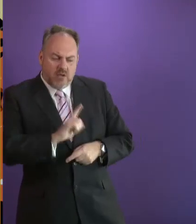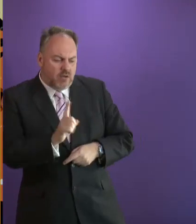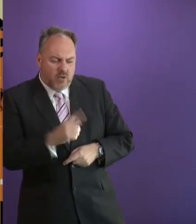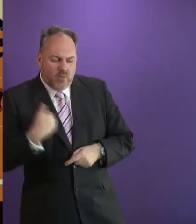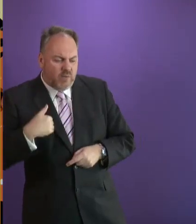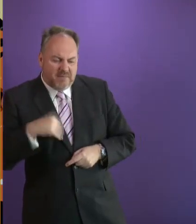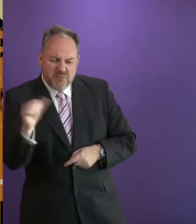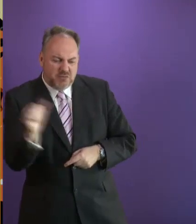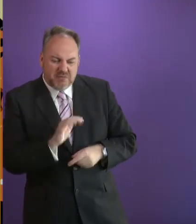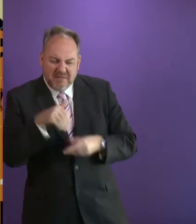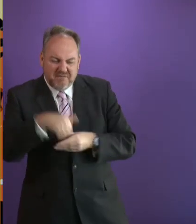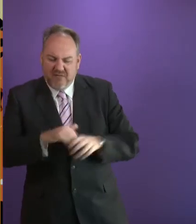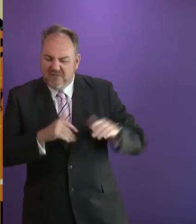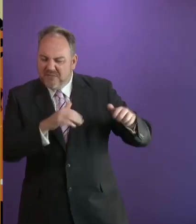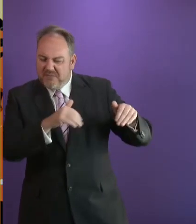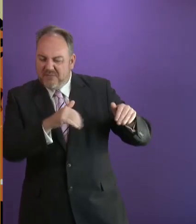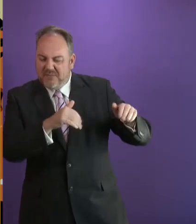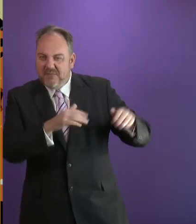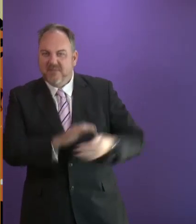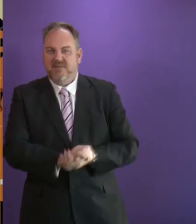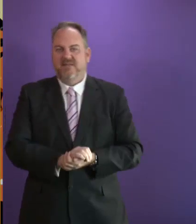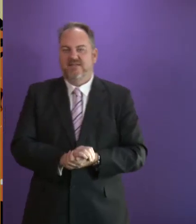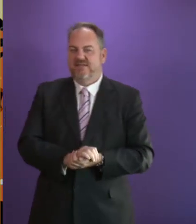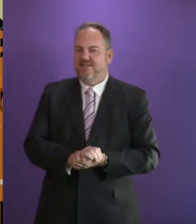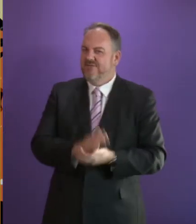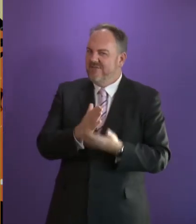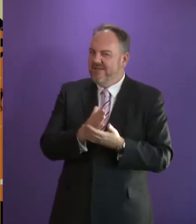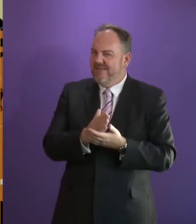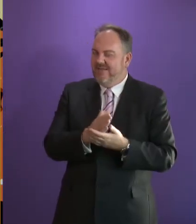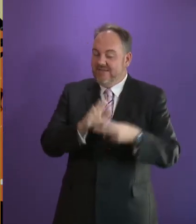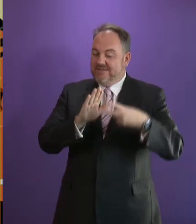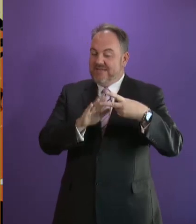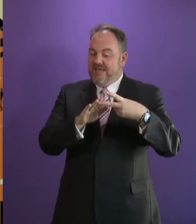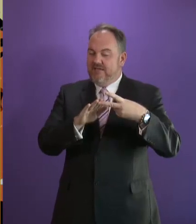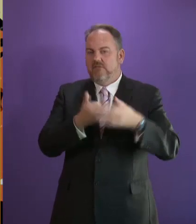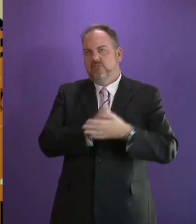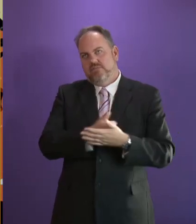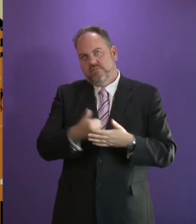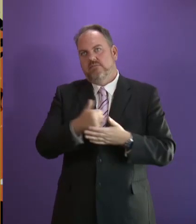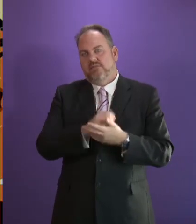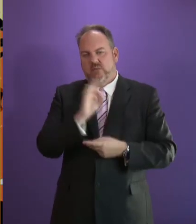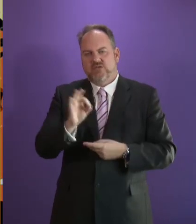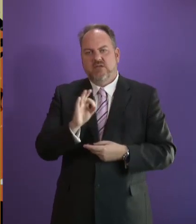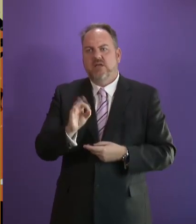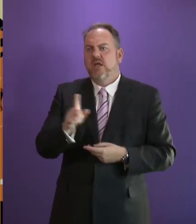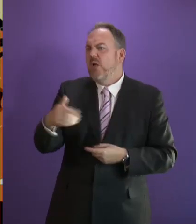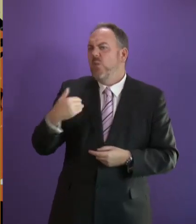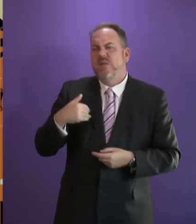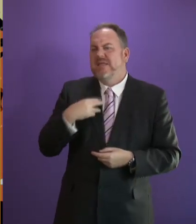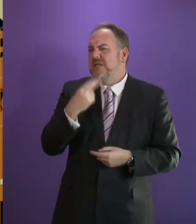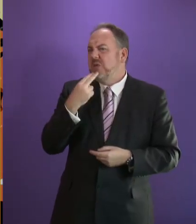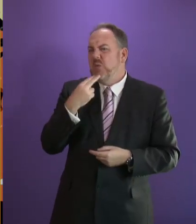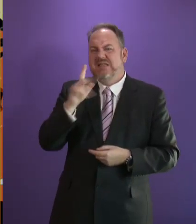them. It is the system that has pushed them away. The second is that women don't need